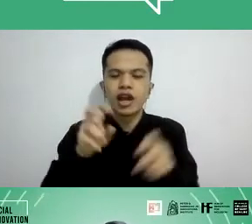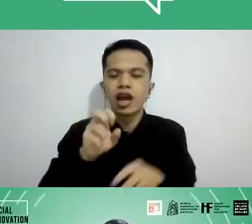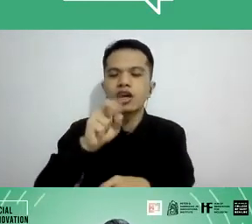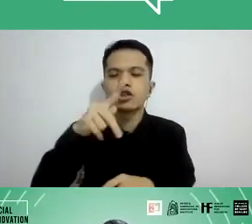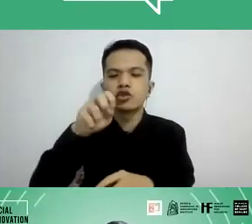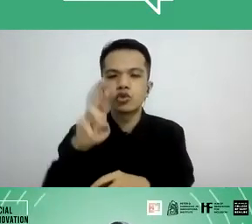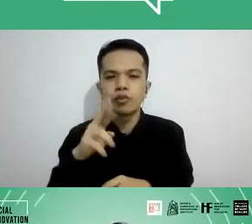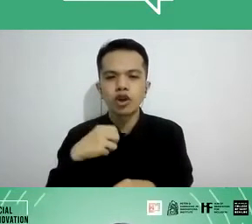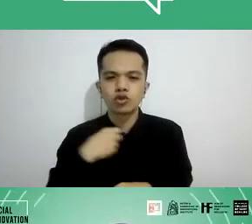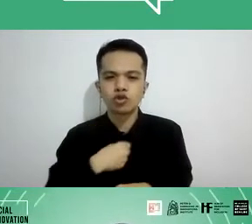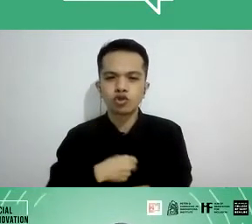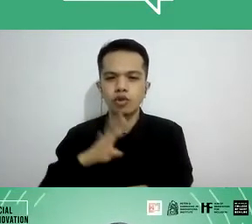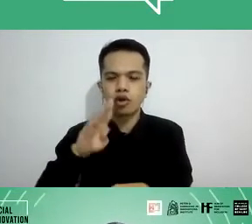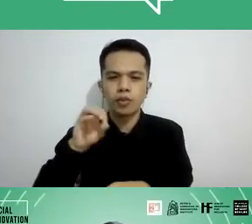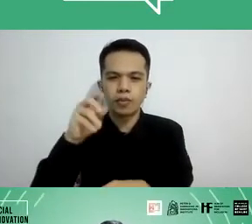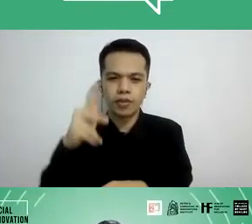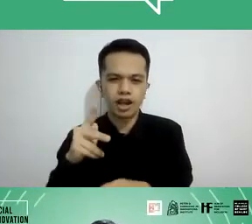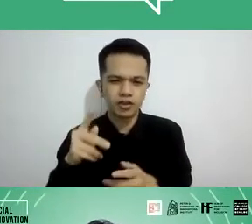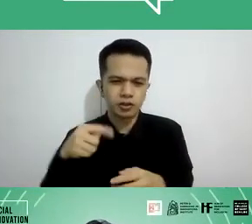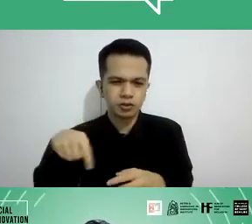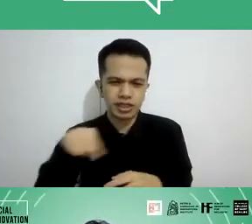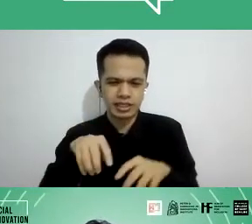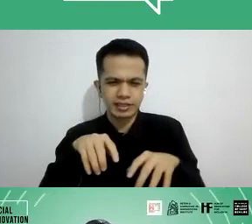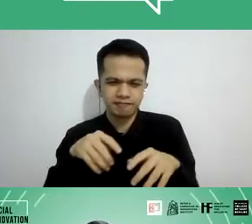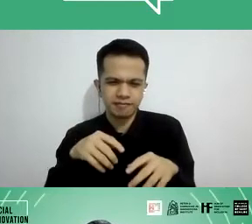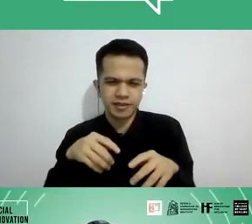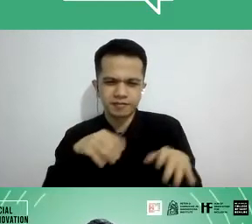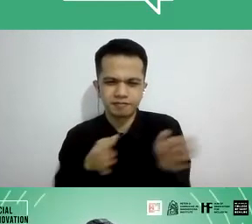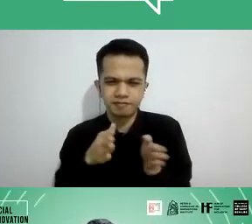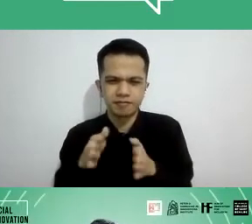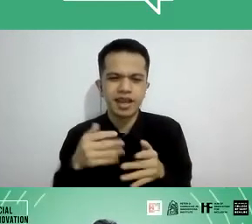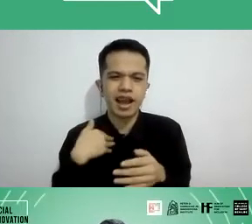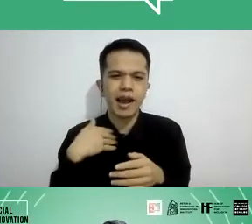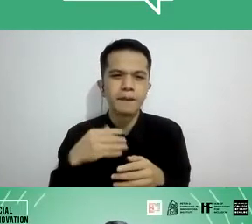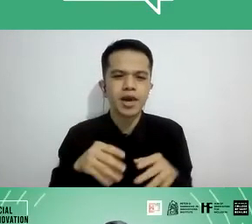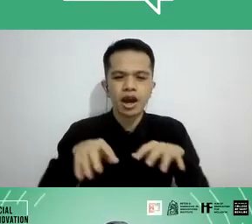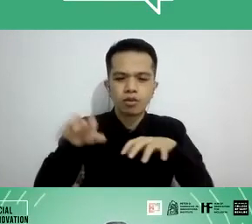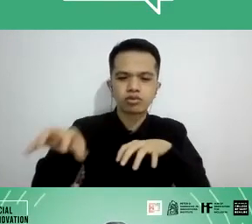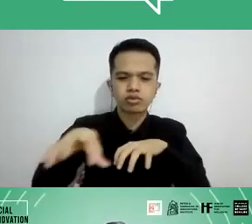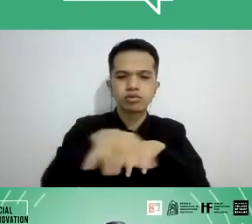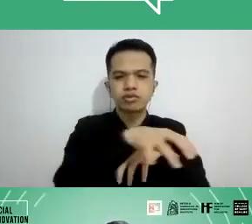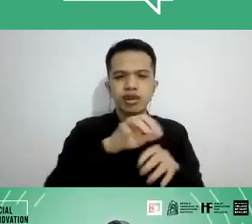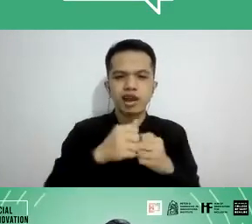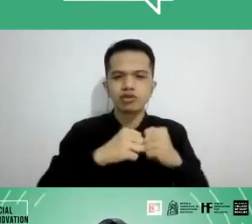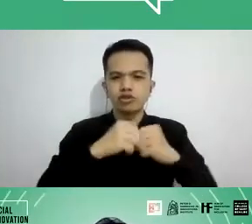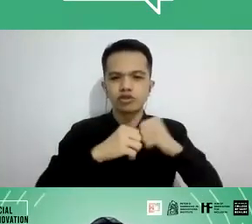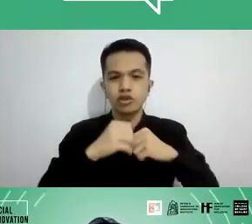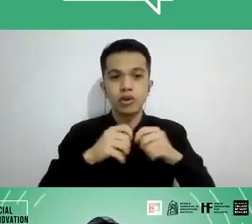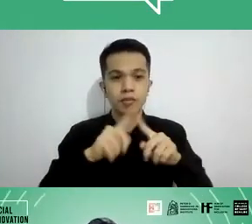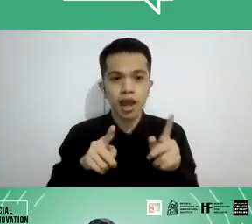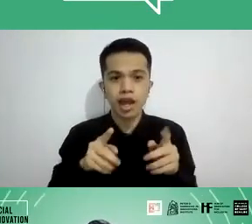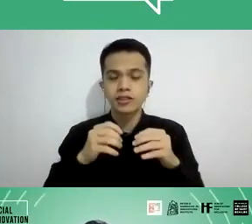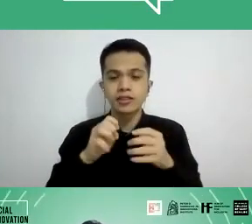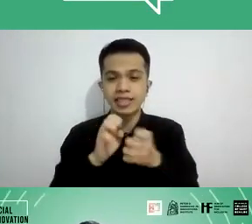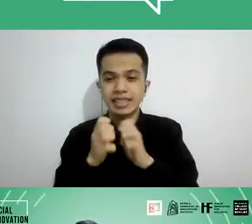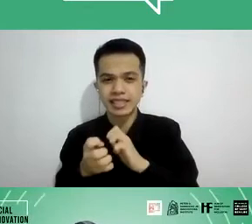So as part of their city structure and city planning, they have these blocks of how the city is structured. But they actually evolved it